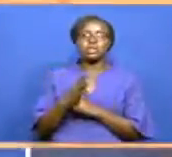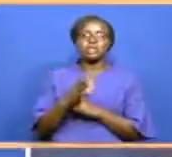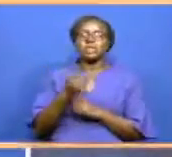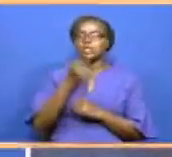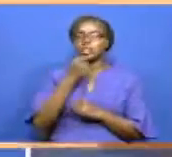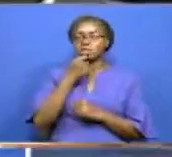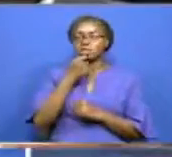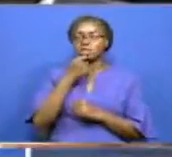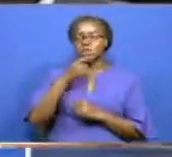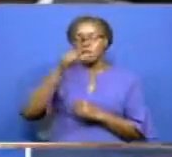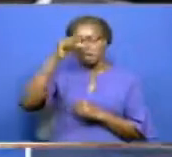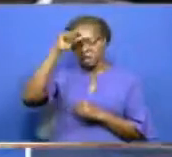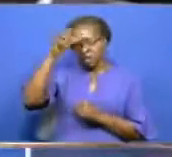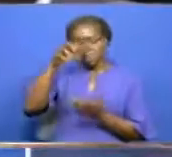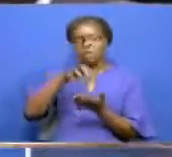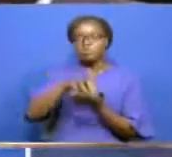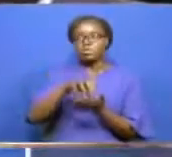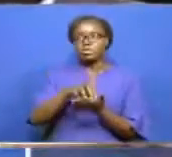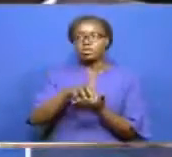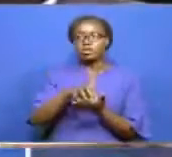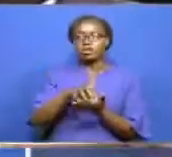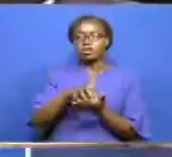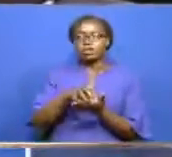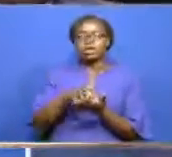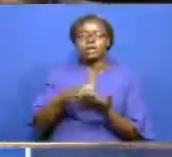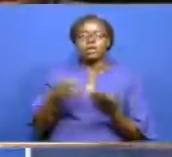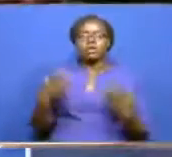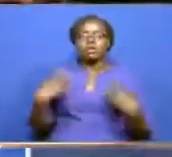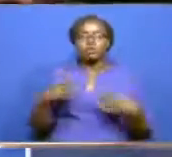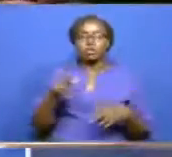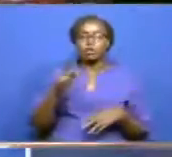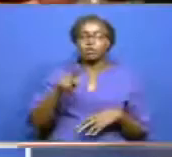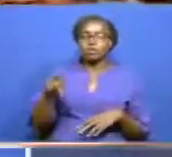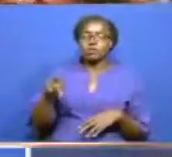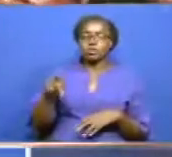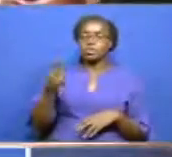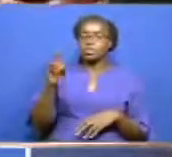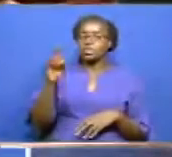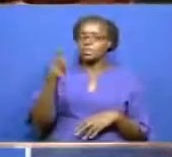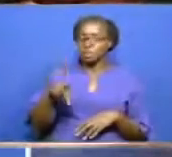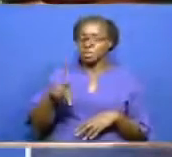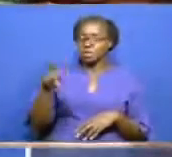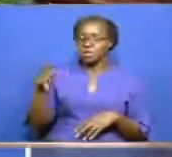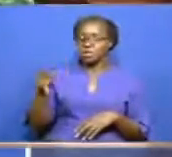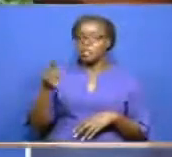clinch the gubernatorial position on a little-known People's Democratic Party, PDP.